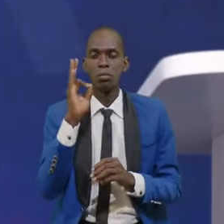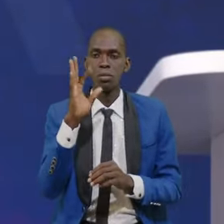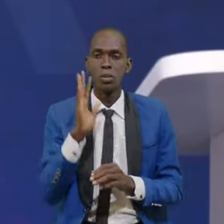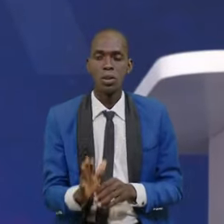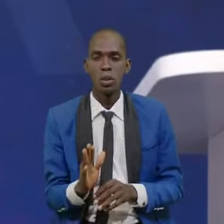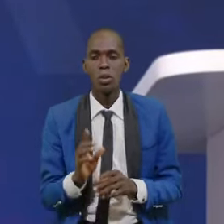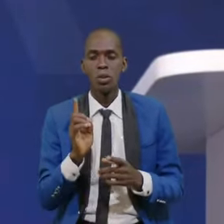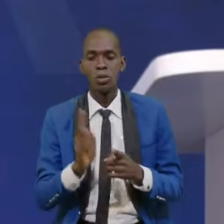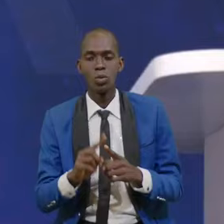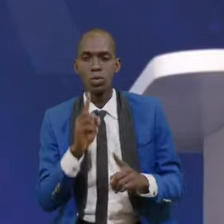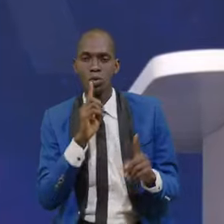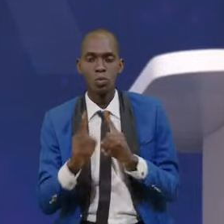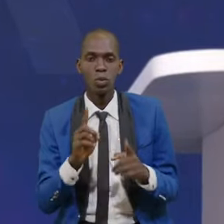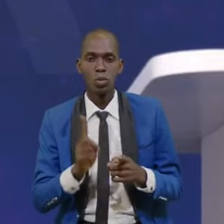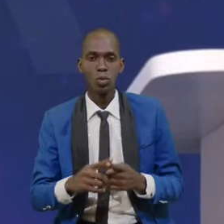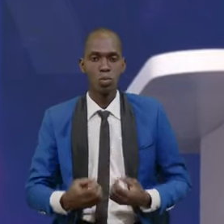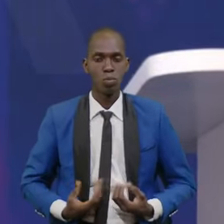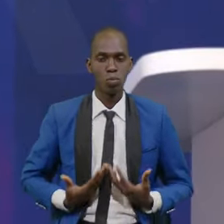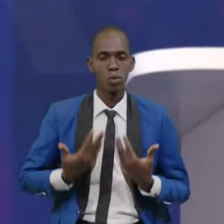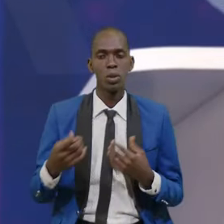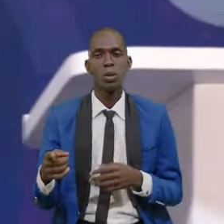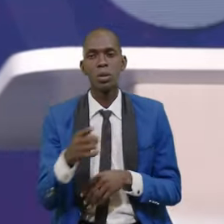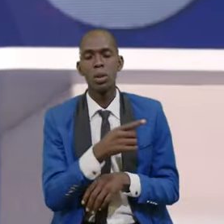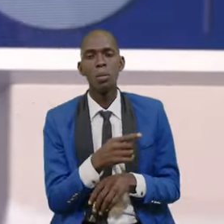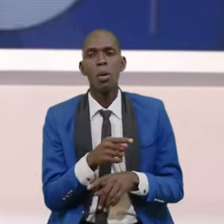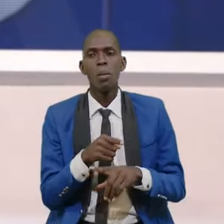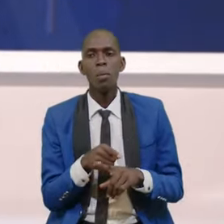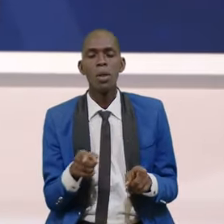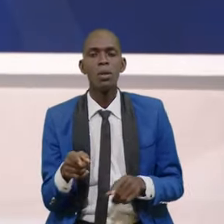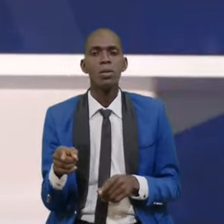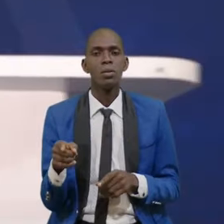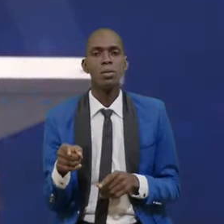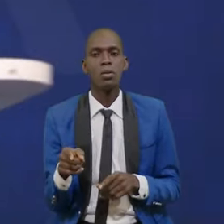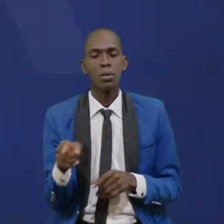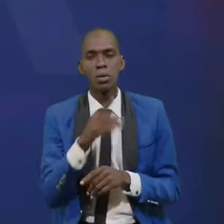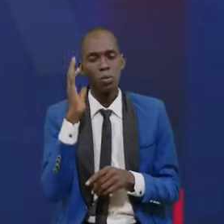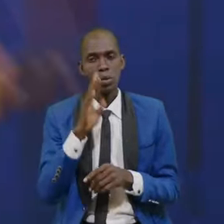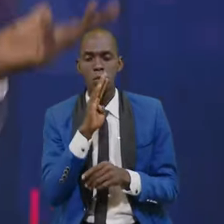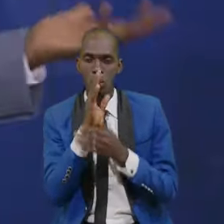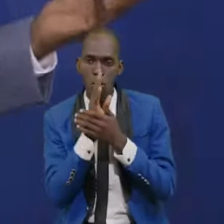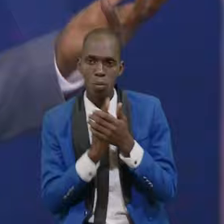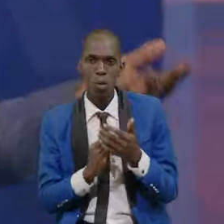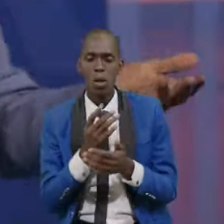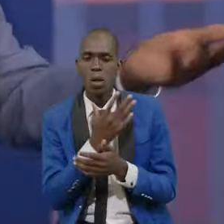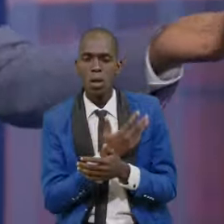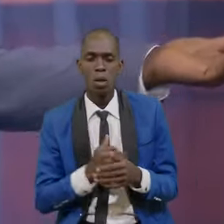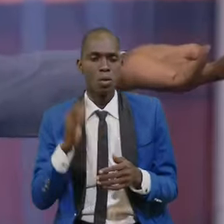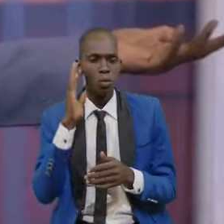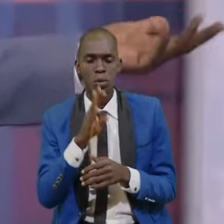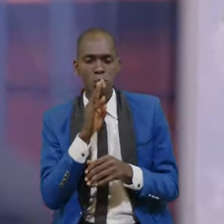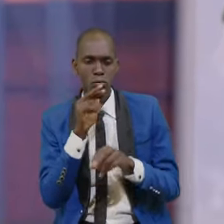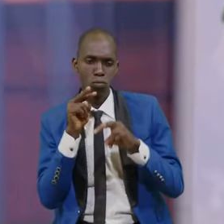and dance and all that. They'll be sober. They will be looking at what it is it